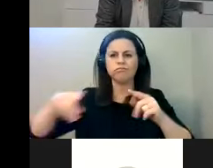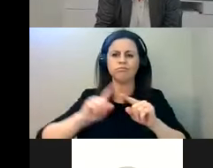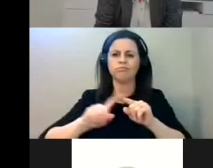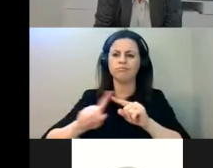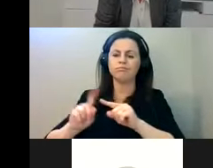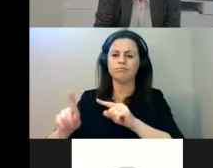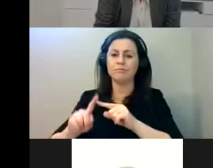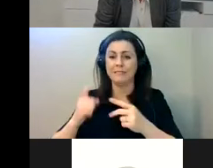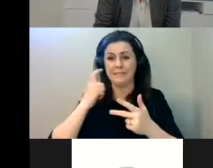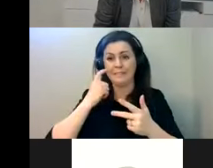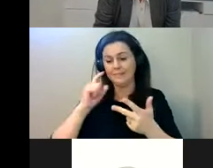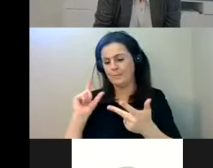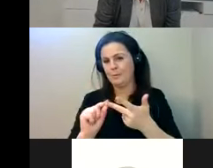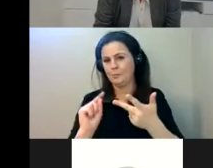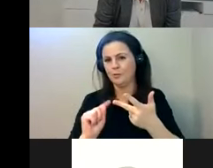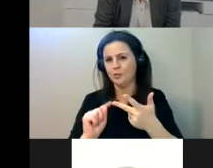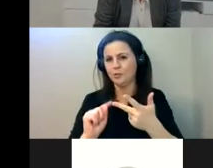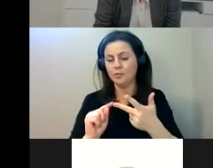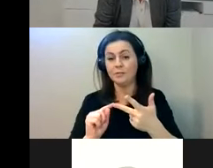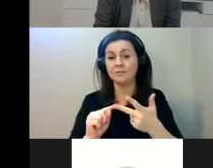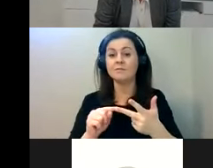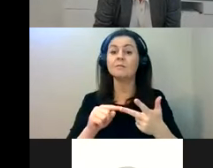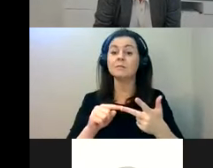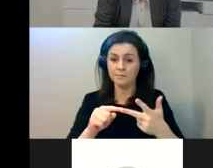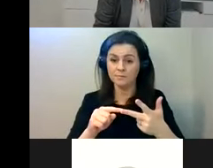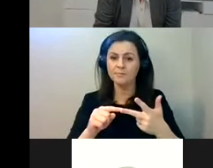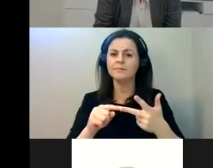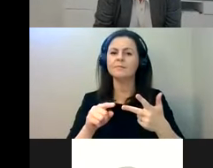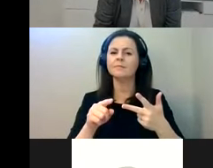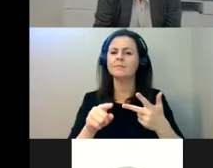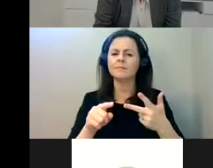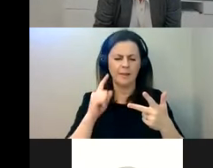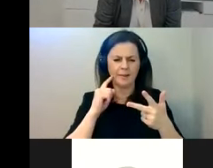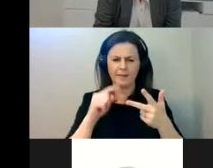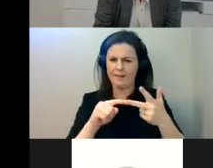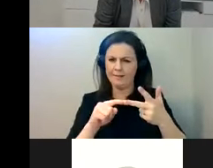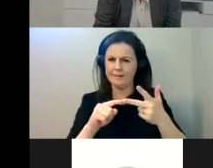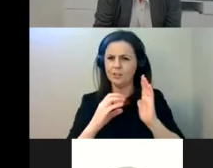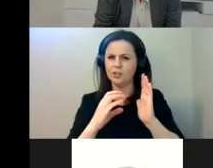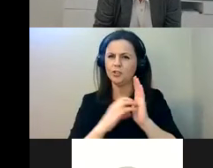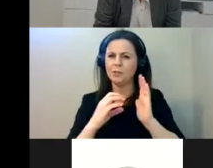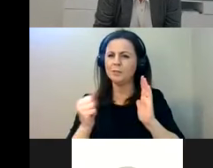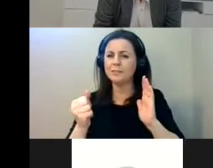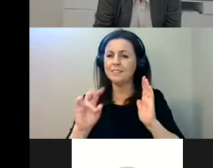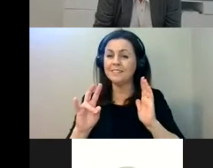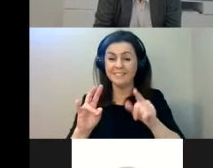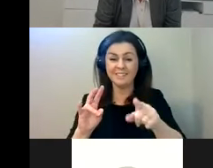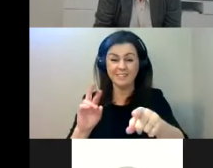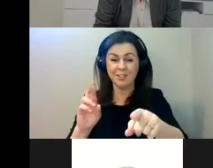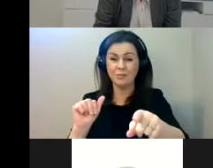earlier this year. And in that elder law book, actually, I believe it's chapter 17, and Rianne, you have a copy of it right